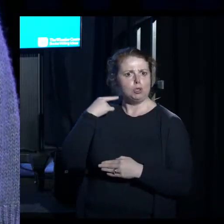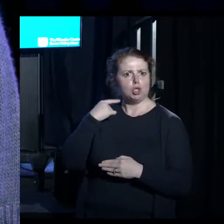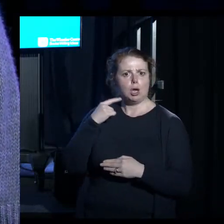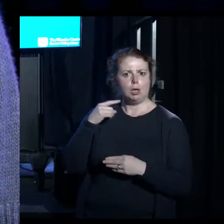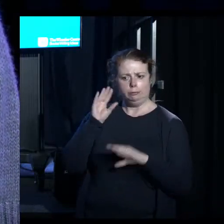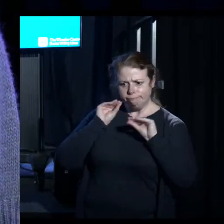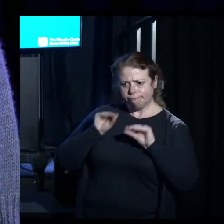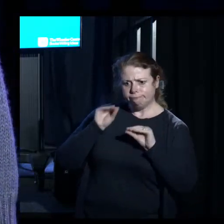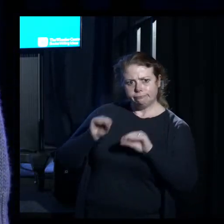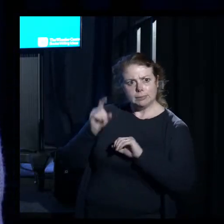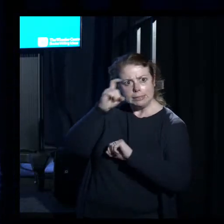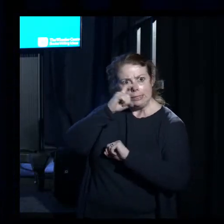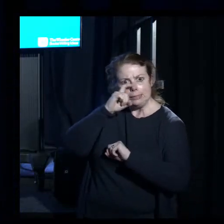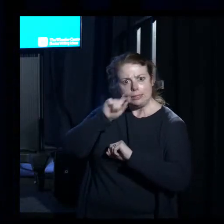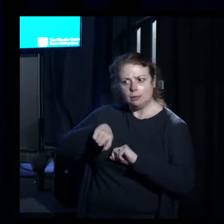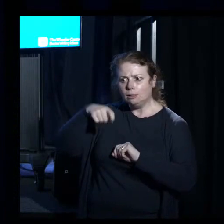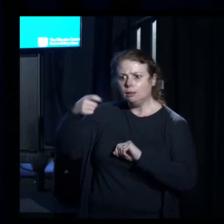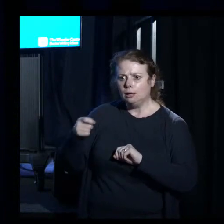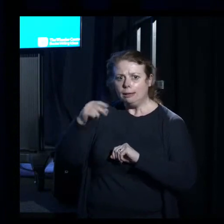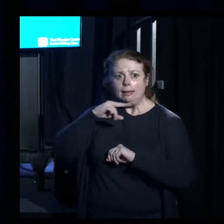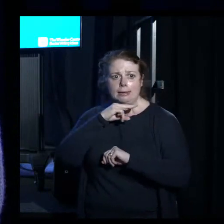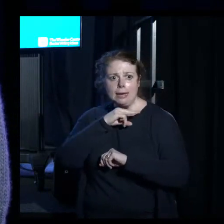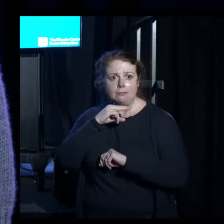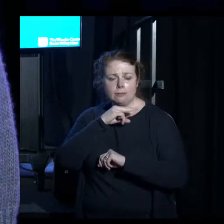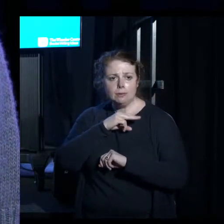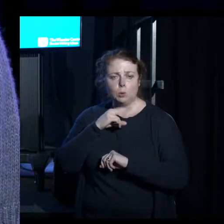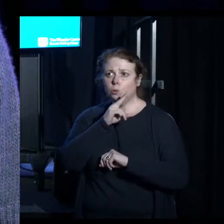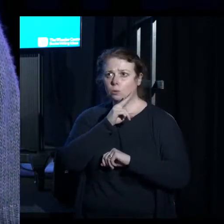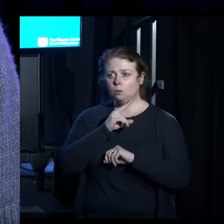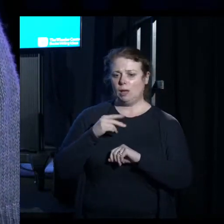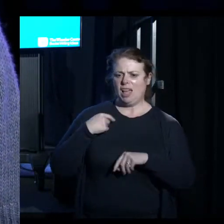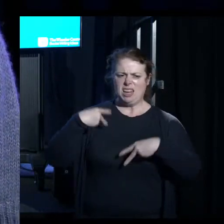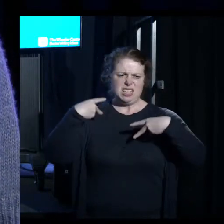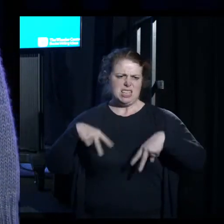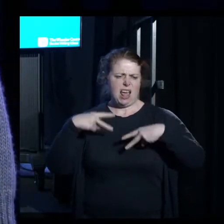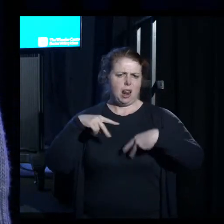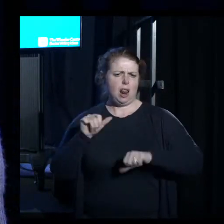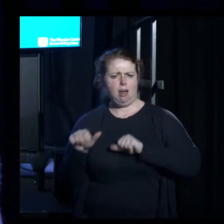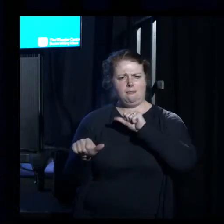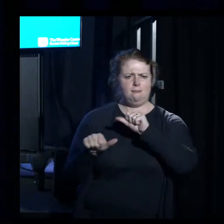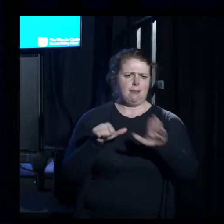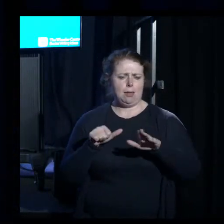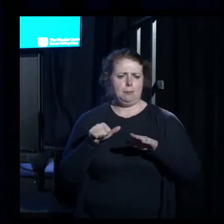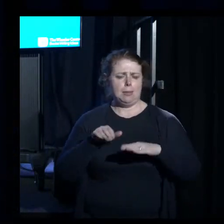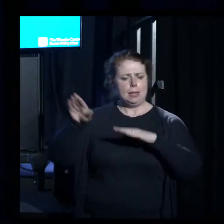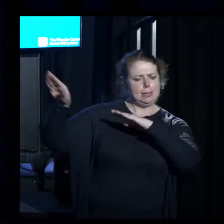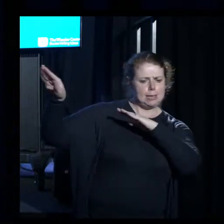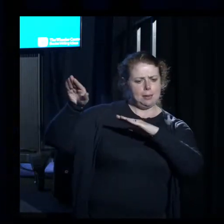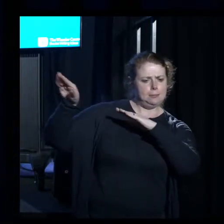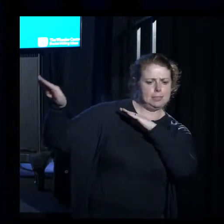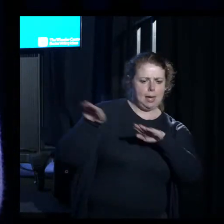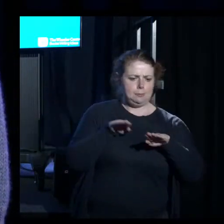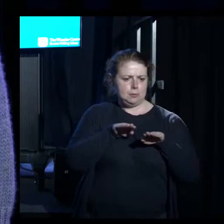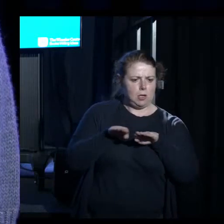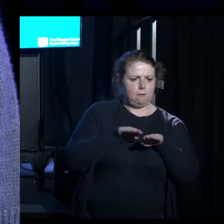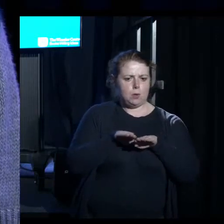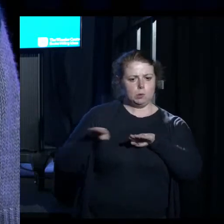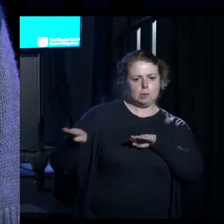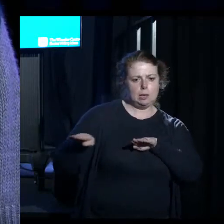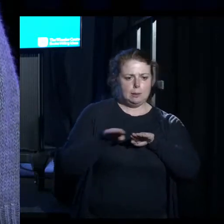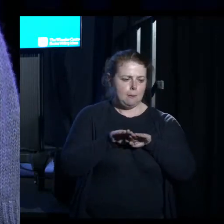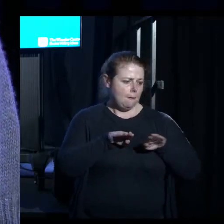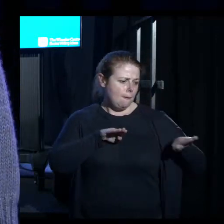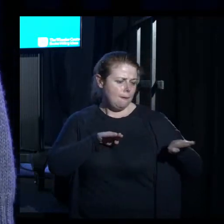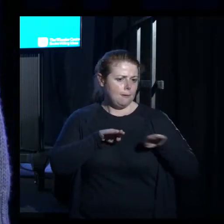it to his sis, who taught it to her nephew, who danced like a boss. Dab, dab, shuffle, slide, left, right,